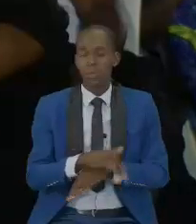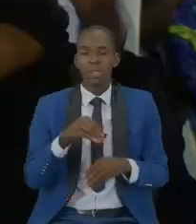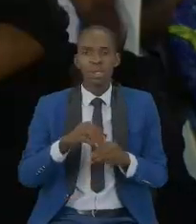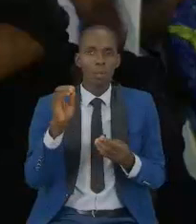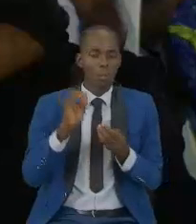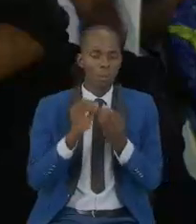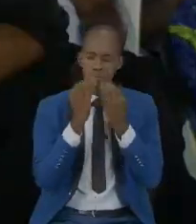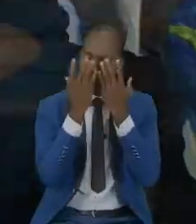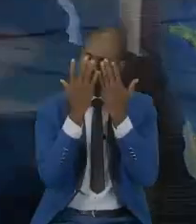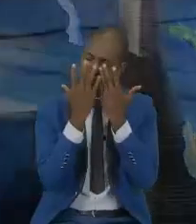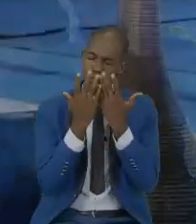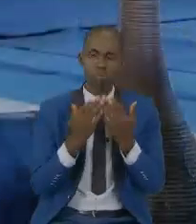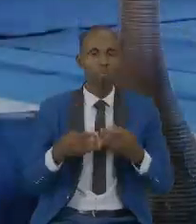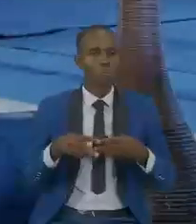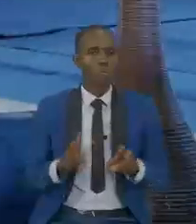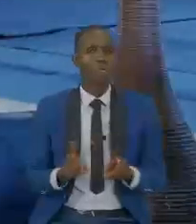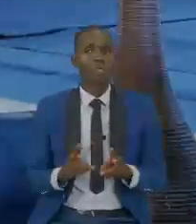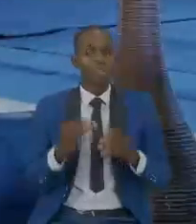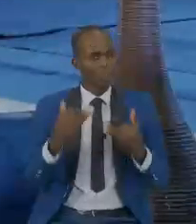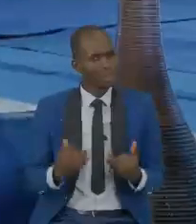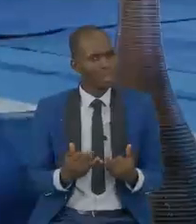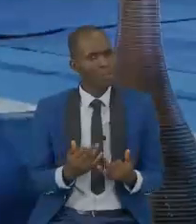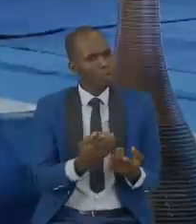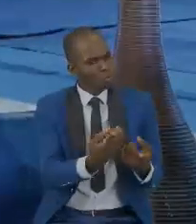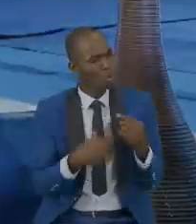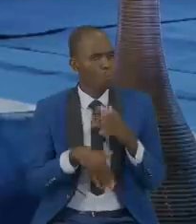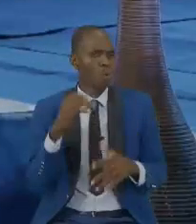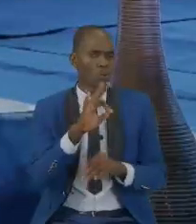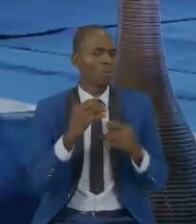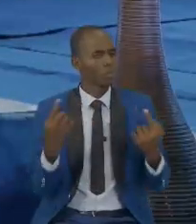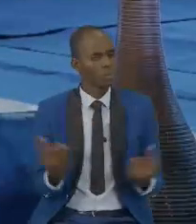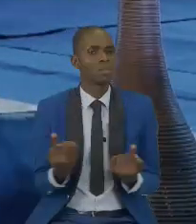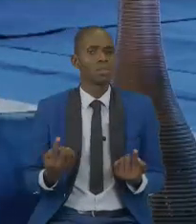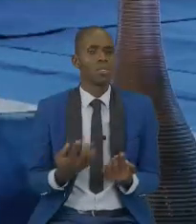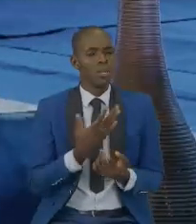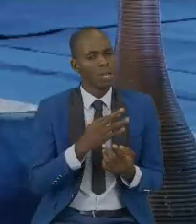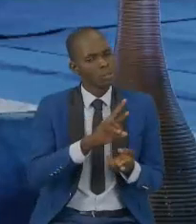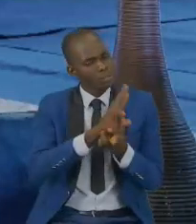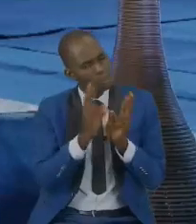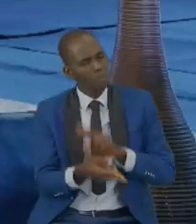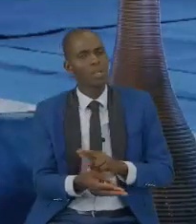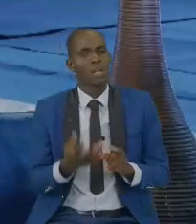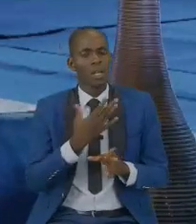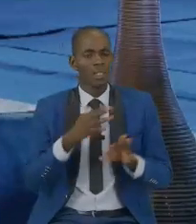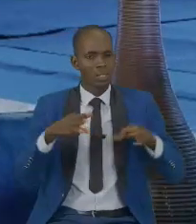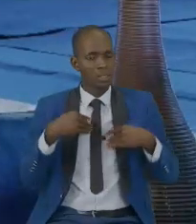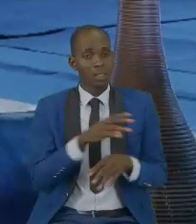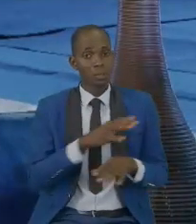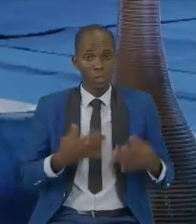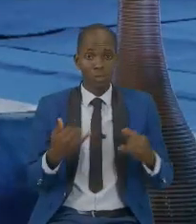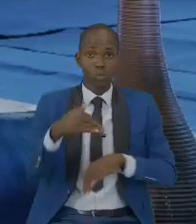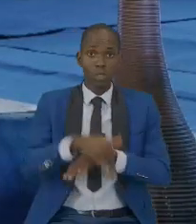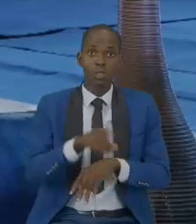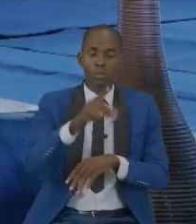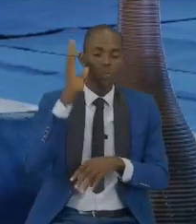now, wholeheartedly, come out of your sin and come to the Savior. Tonight, you will